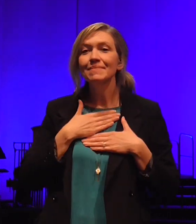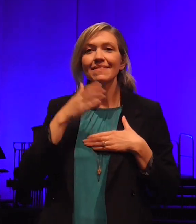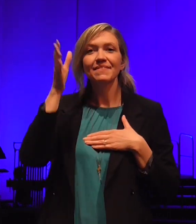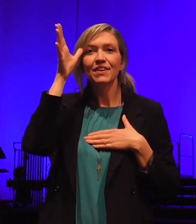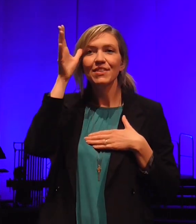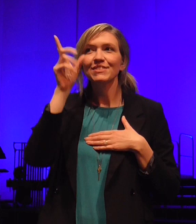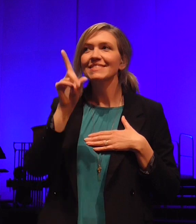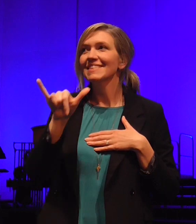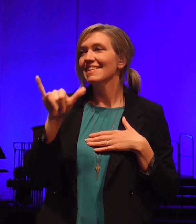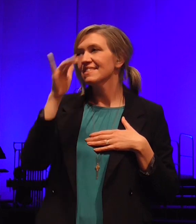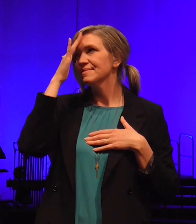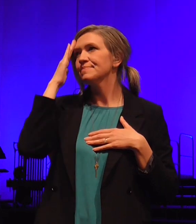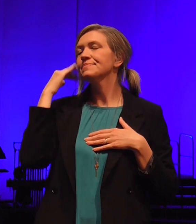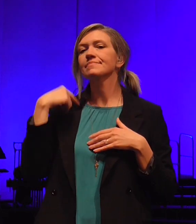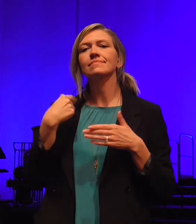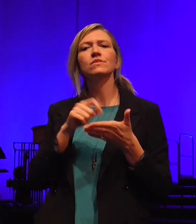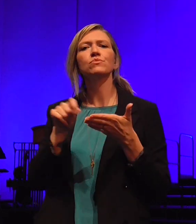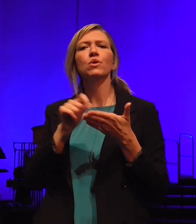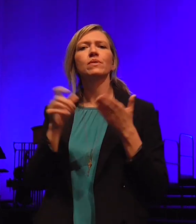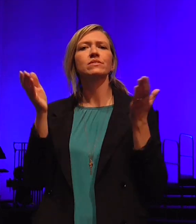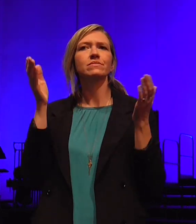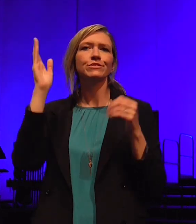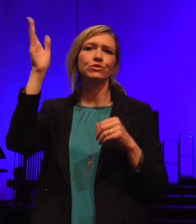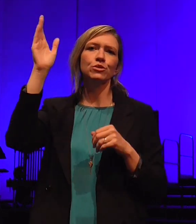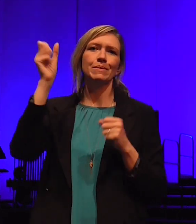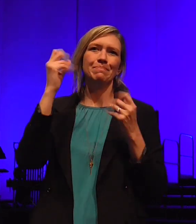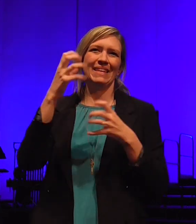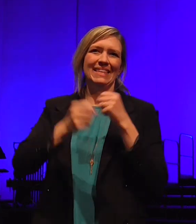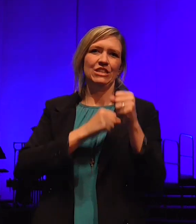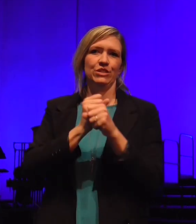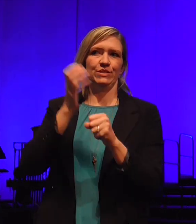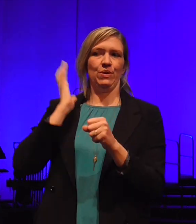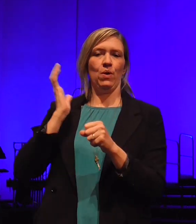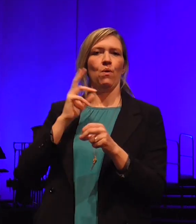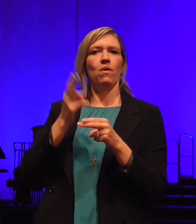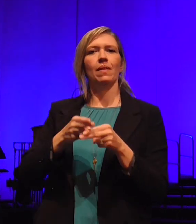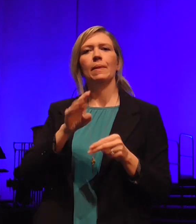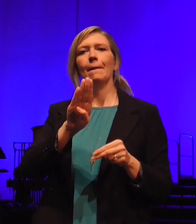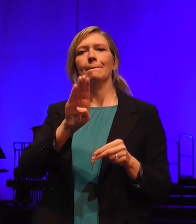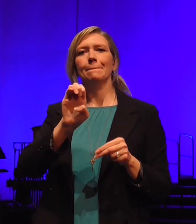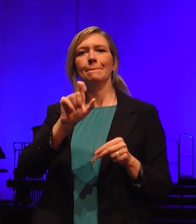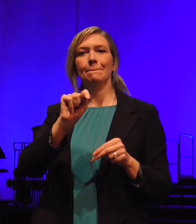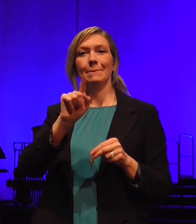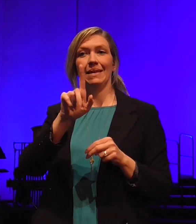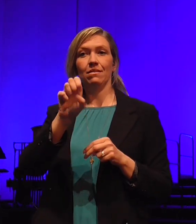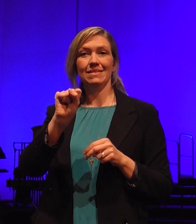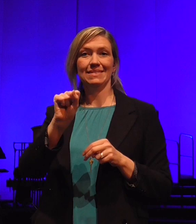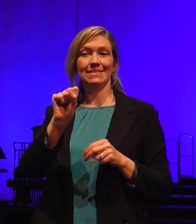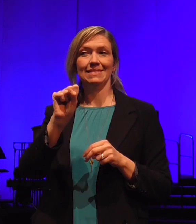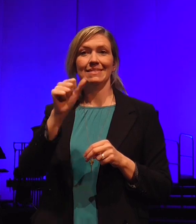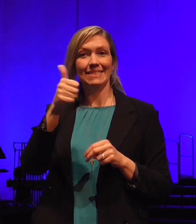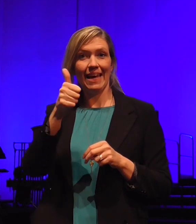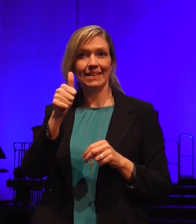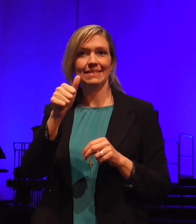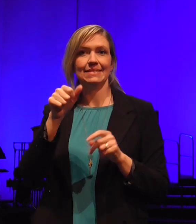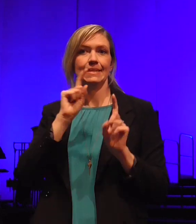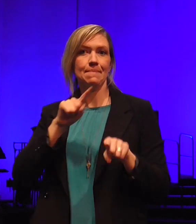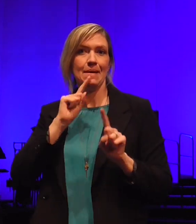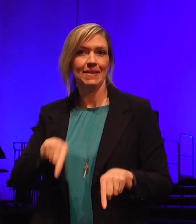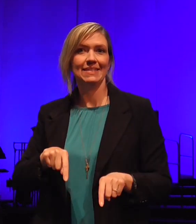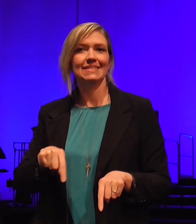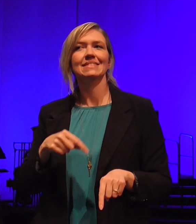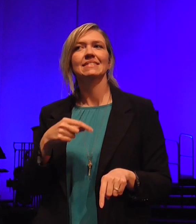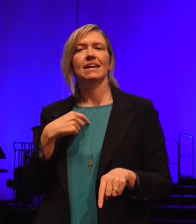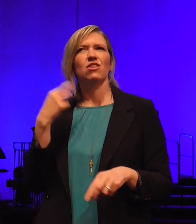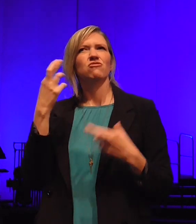Happy Father's Day to everyone. I wrote a sermon many years ago called The Beatles' 10 Commandments, and I realized after it was done, it was for my dad. And